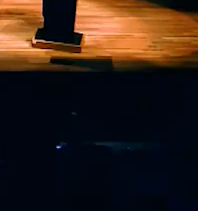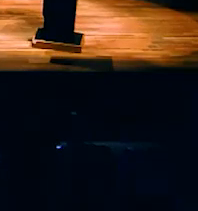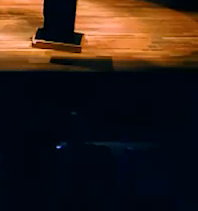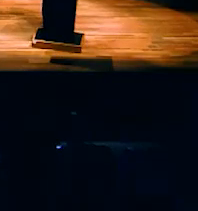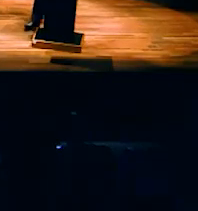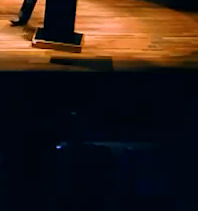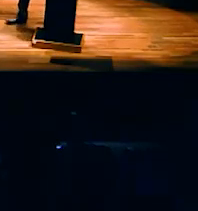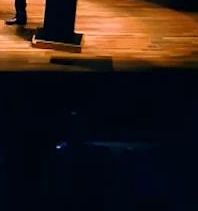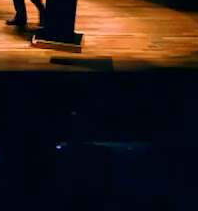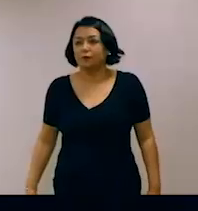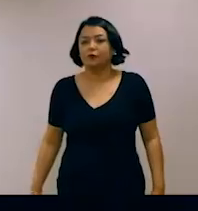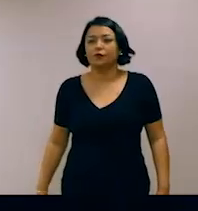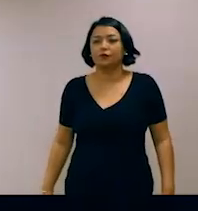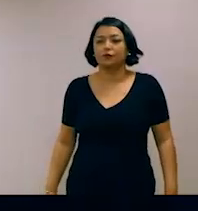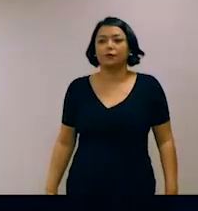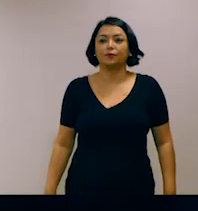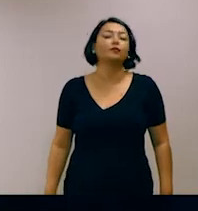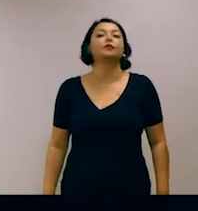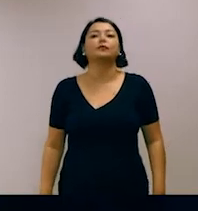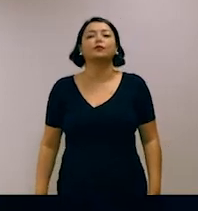De processamento de linguagem natural.